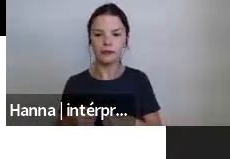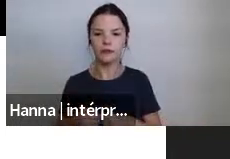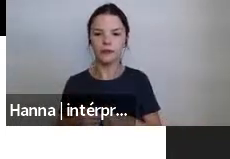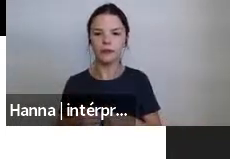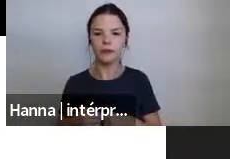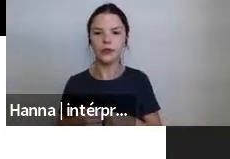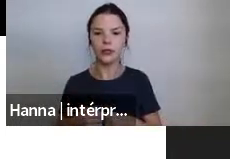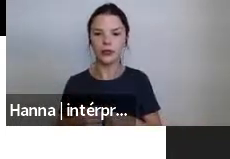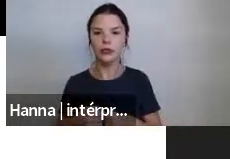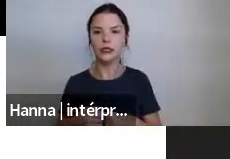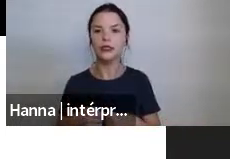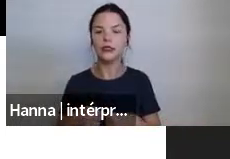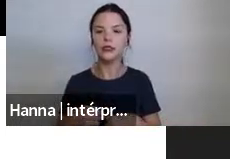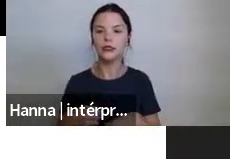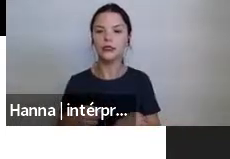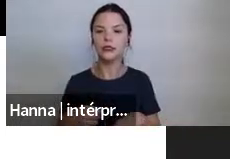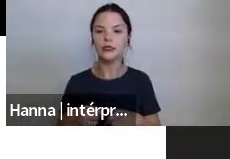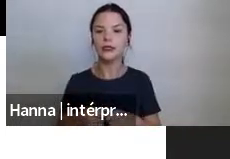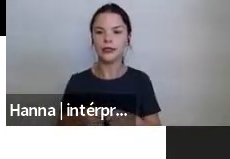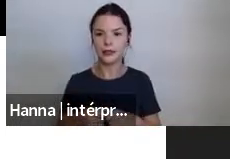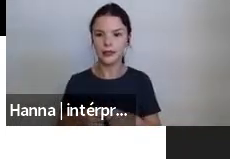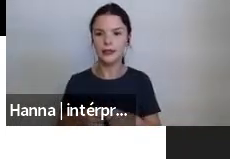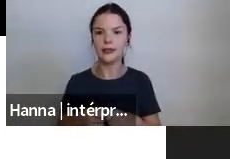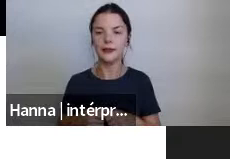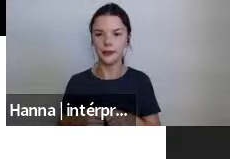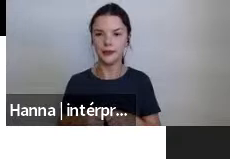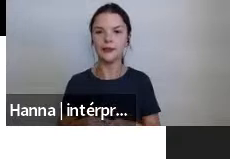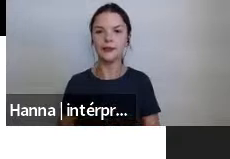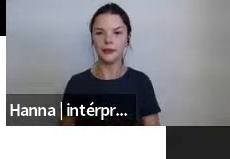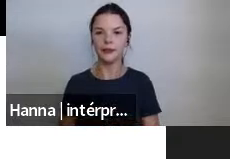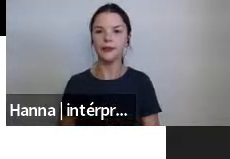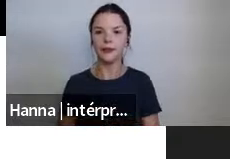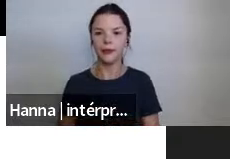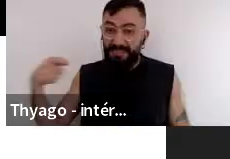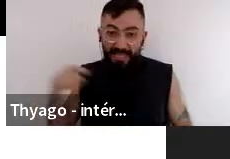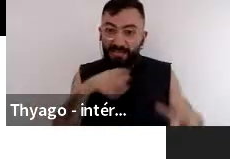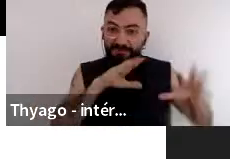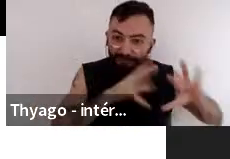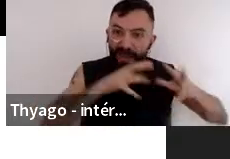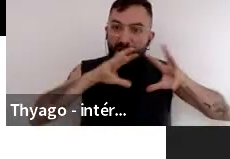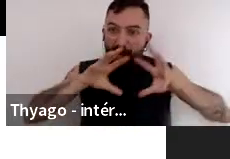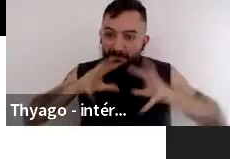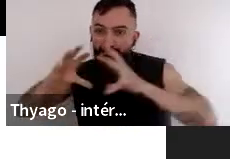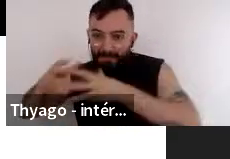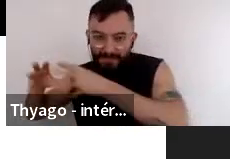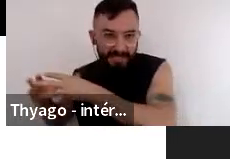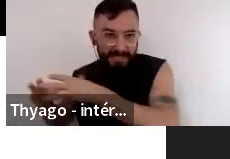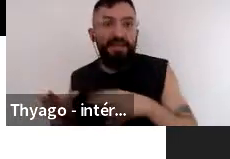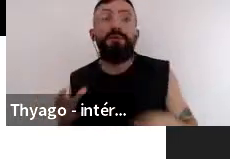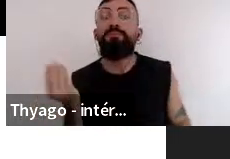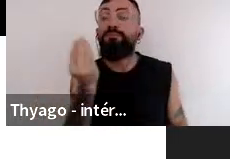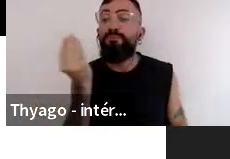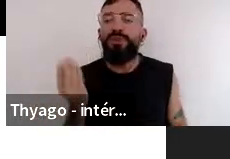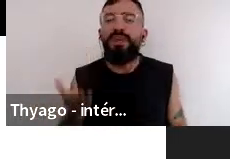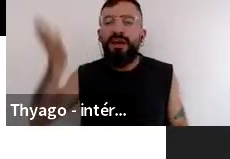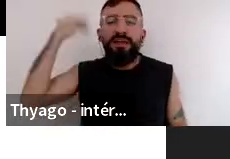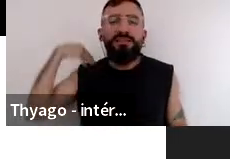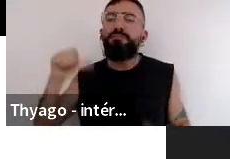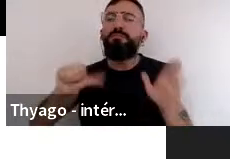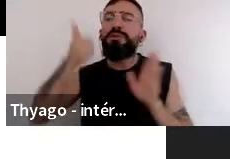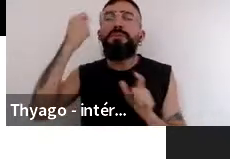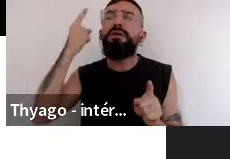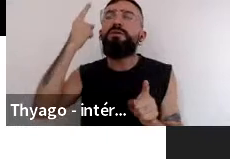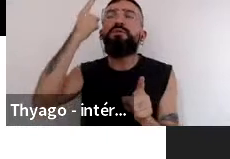which is related to sign families. So as I mentioned before, we